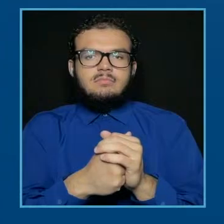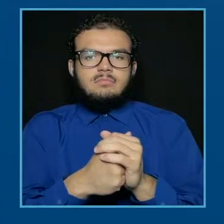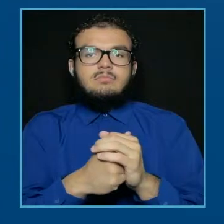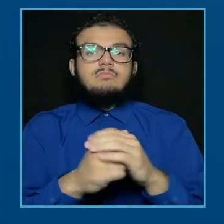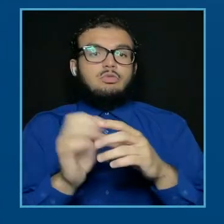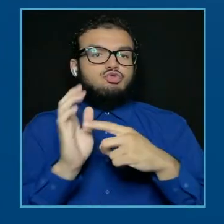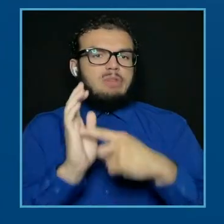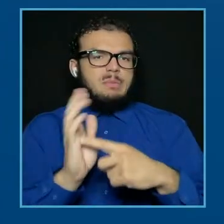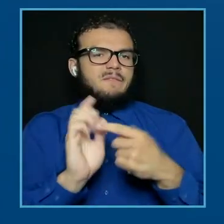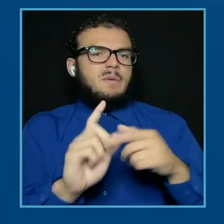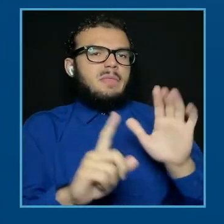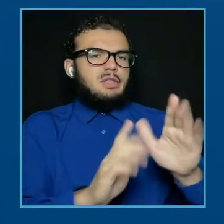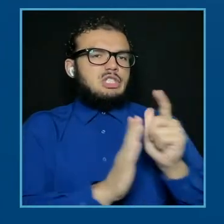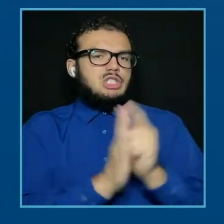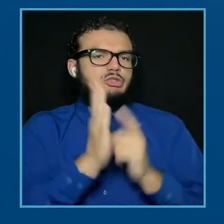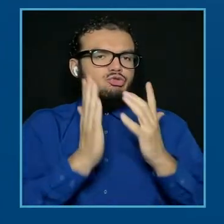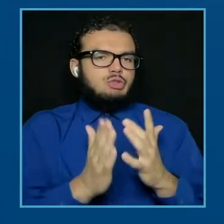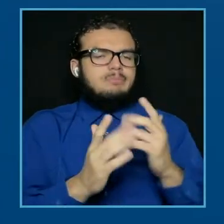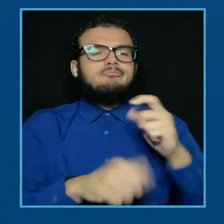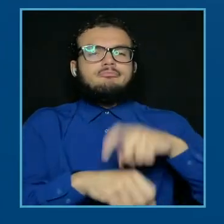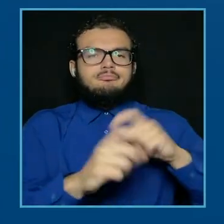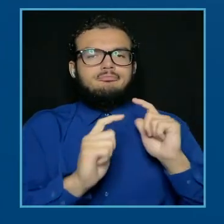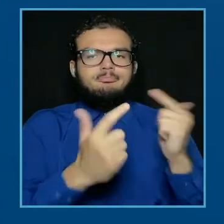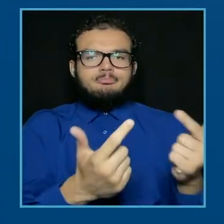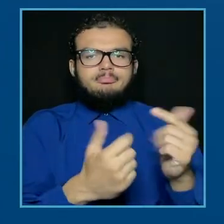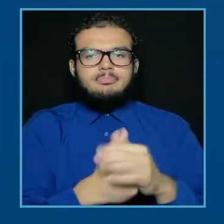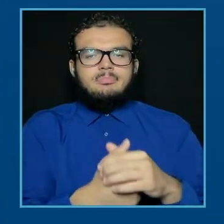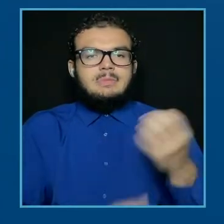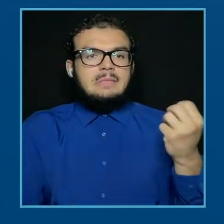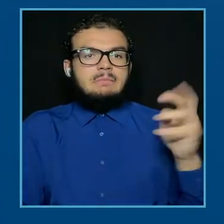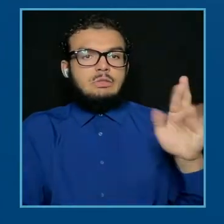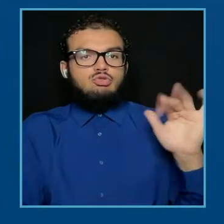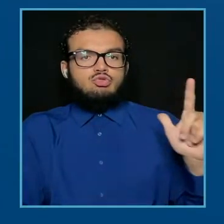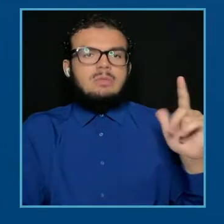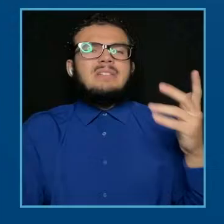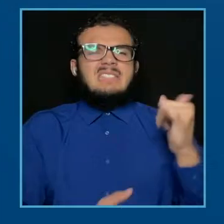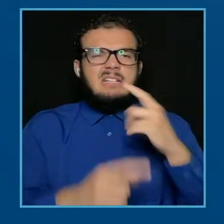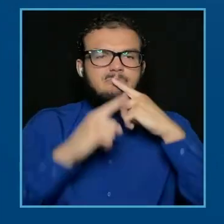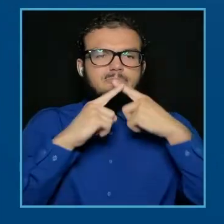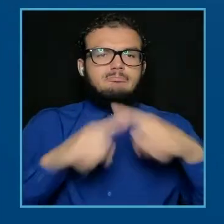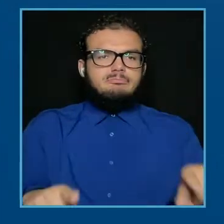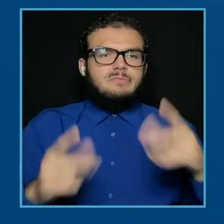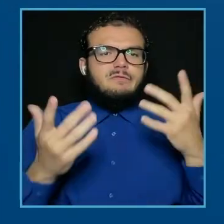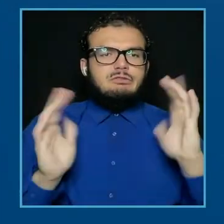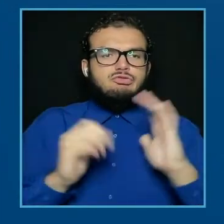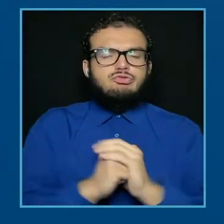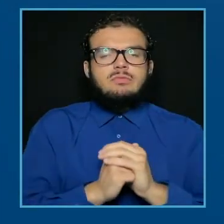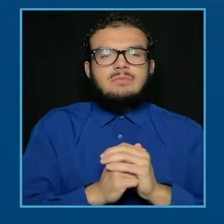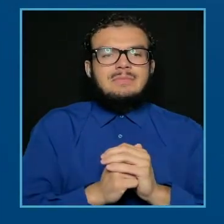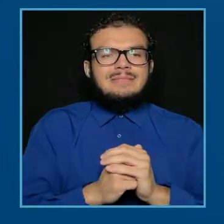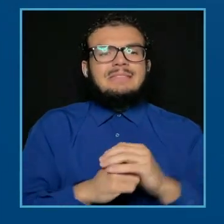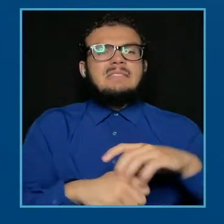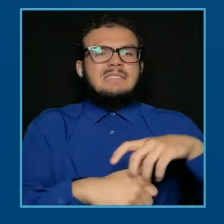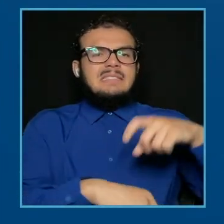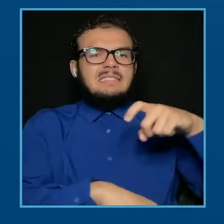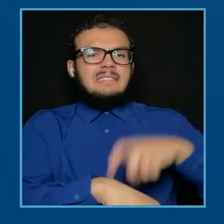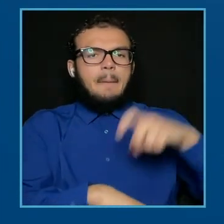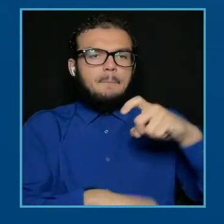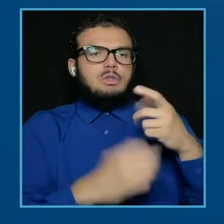their attorney is now recognized. Ms. Roll, you are now unmuted. The timer will now